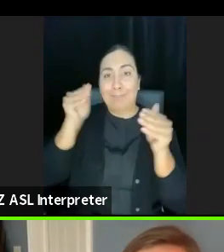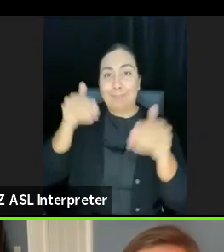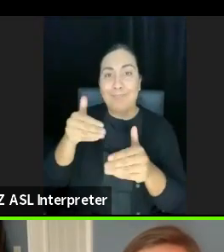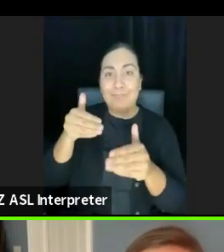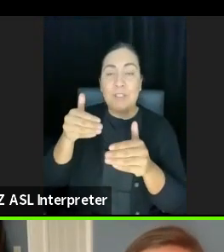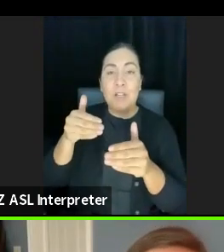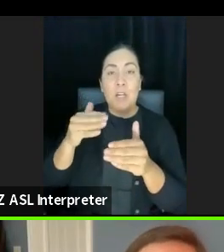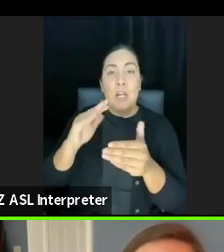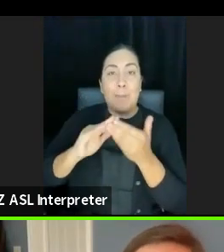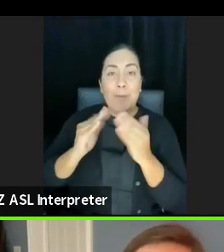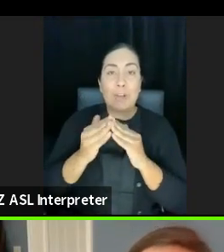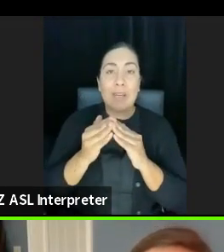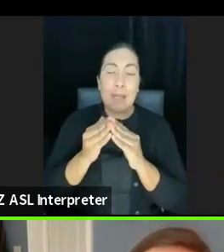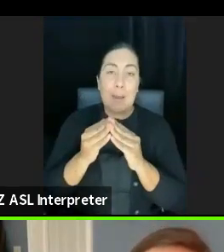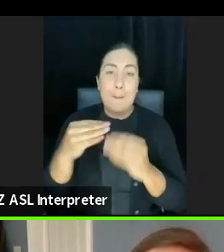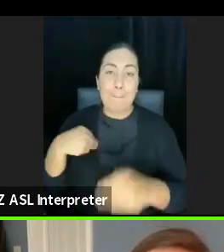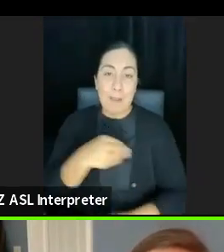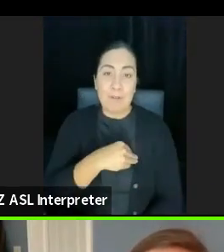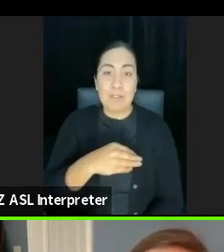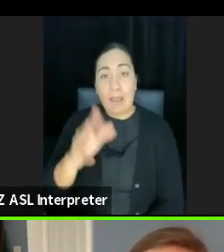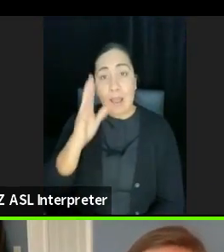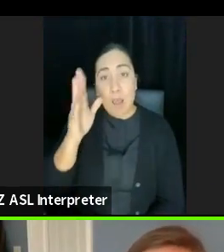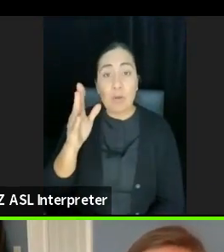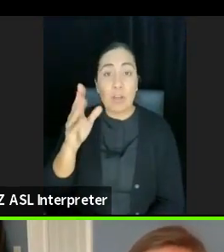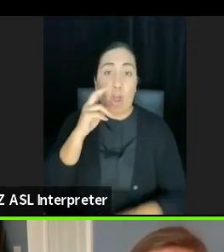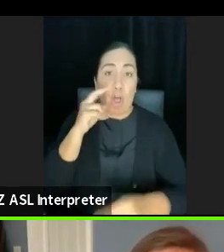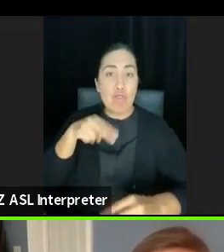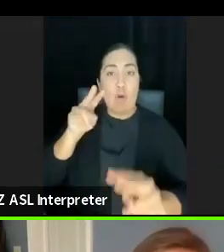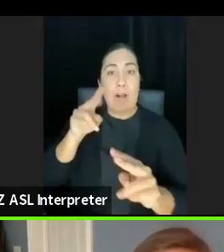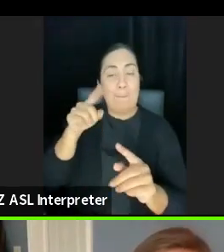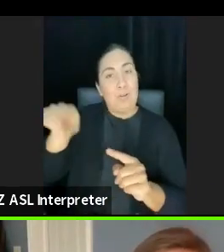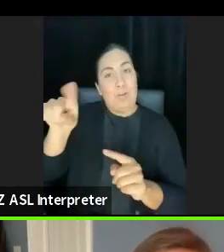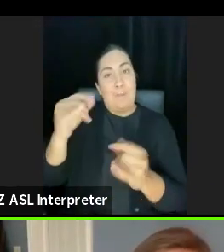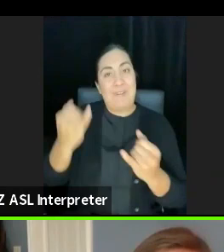So I would say look to your rural leaders in this moment.